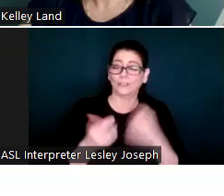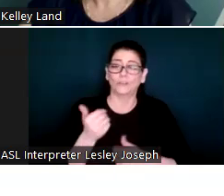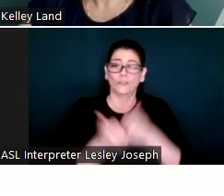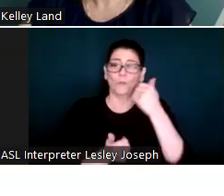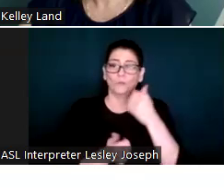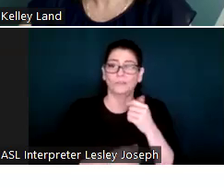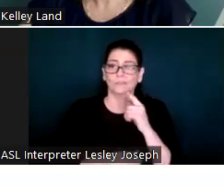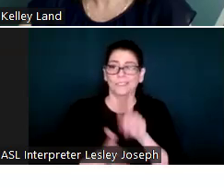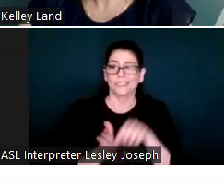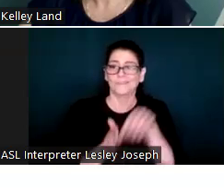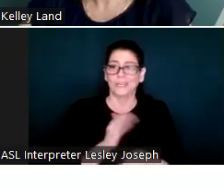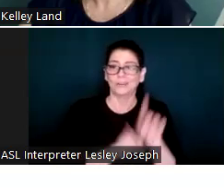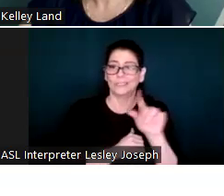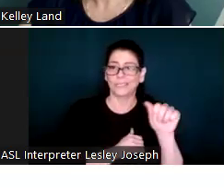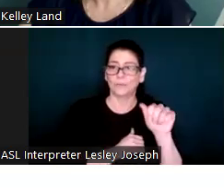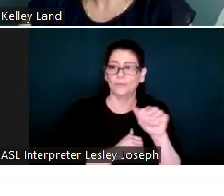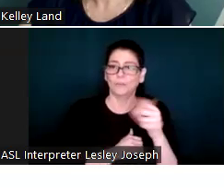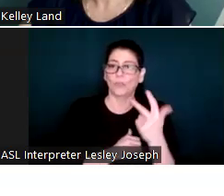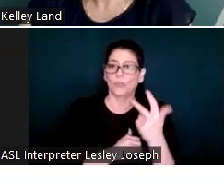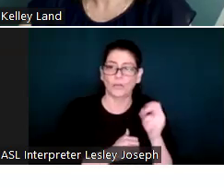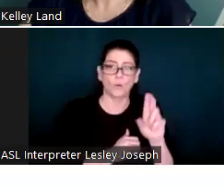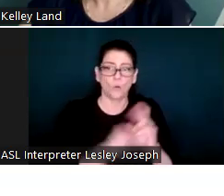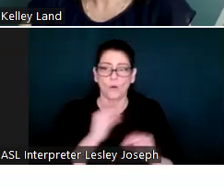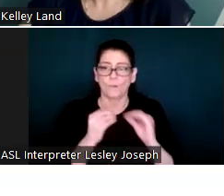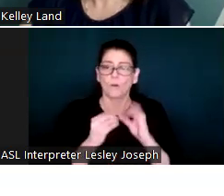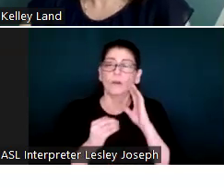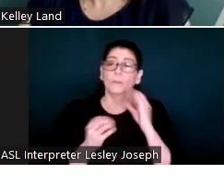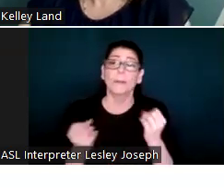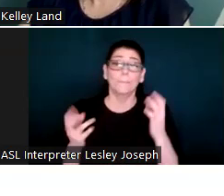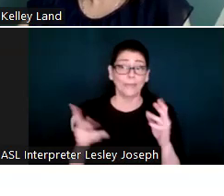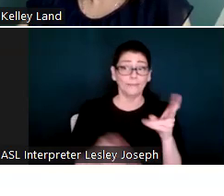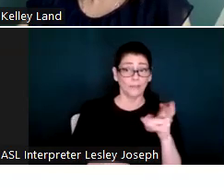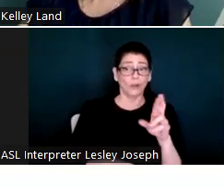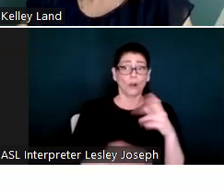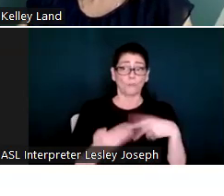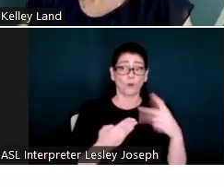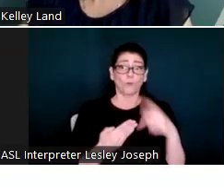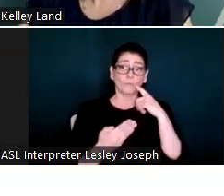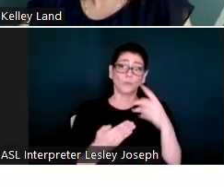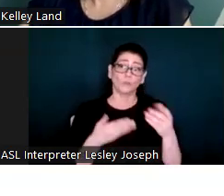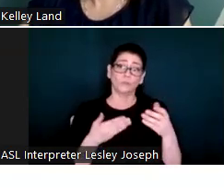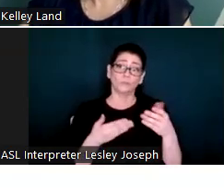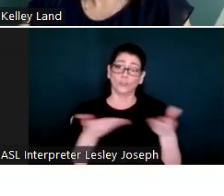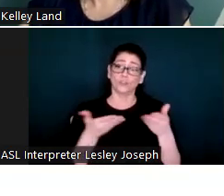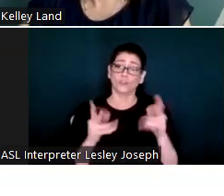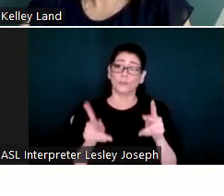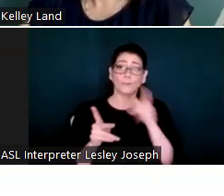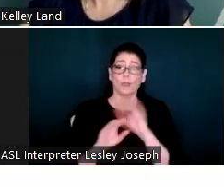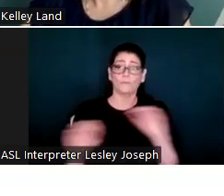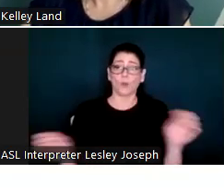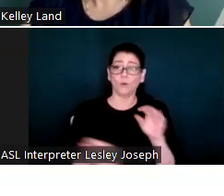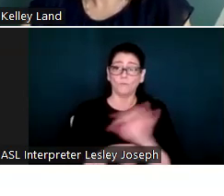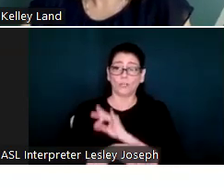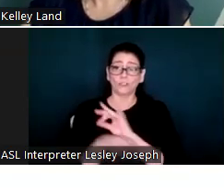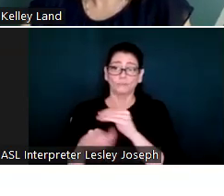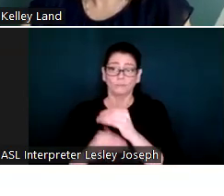more. But many VR programs will serve people with 0 functional limitations. So kind of what you're saying about your brother, where he may not